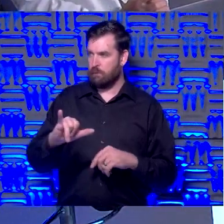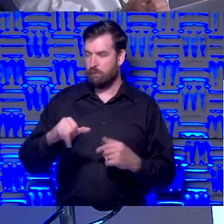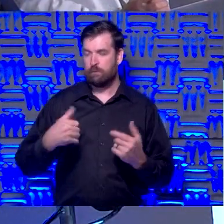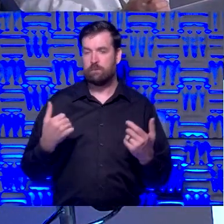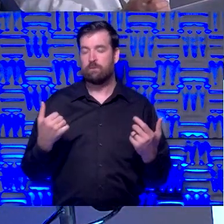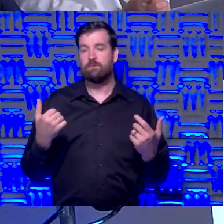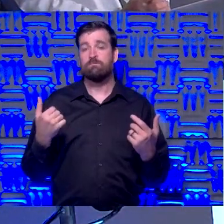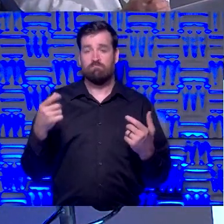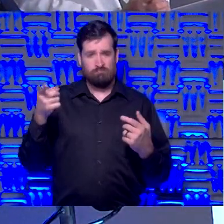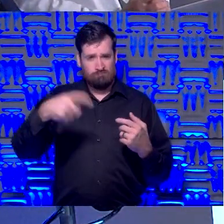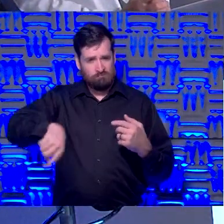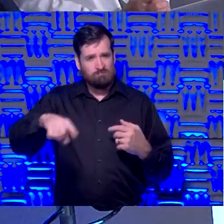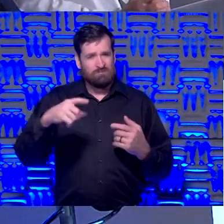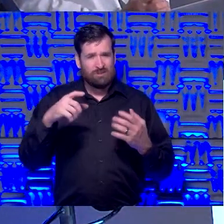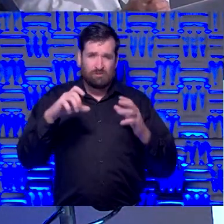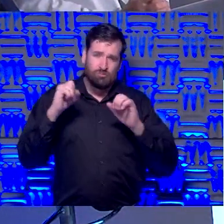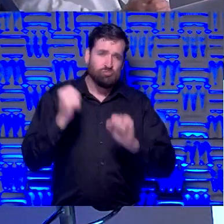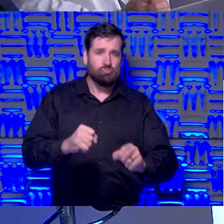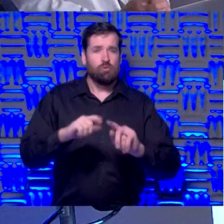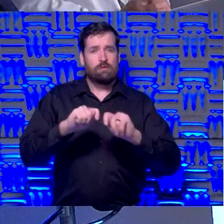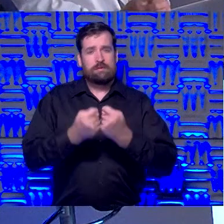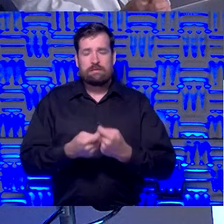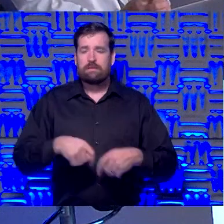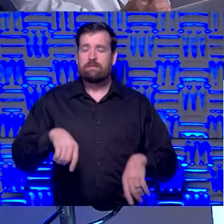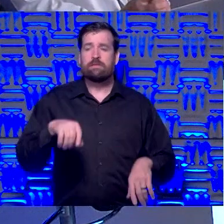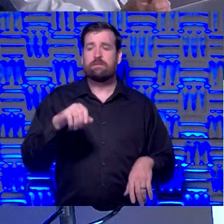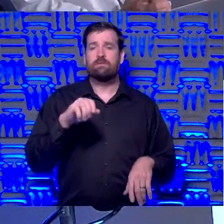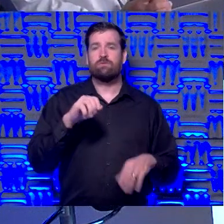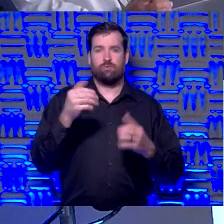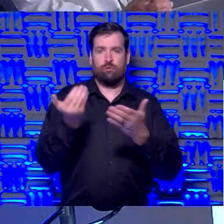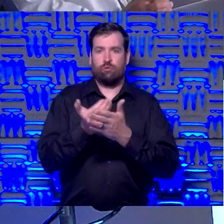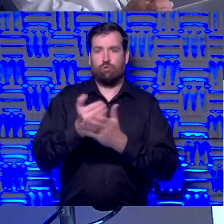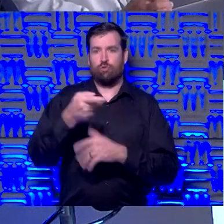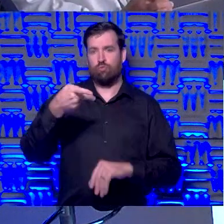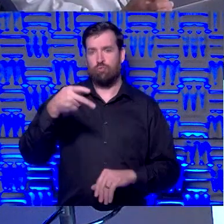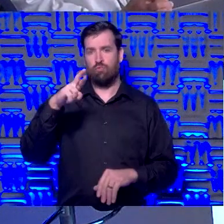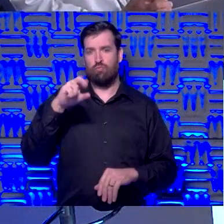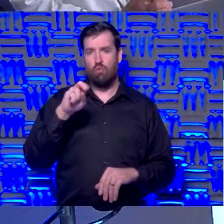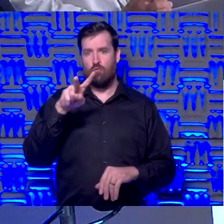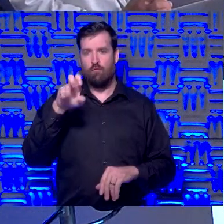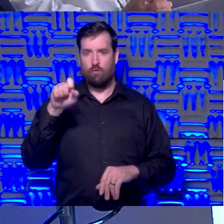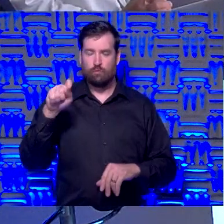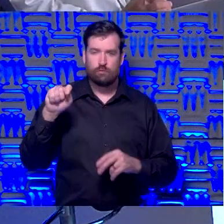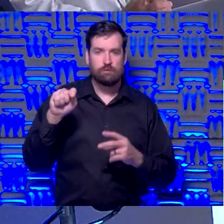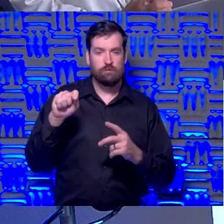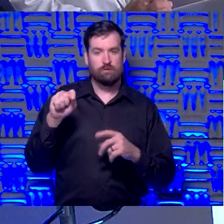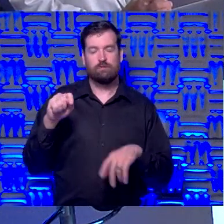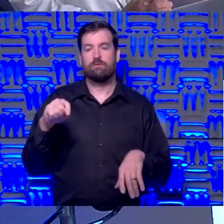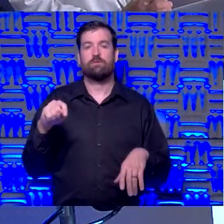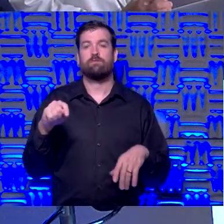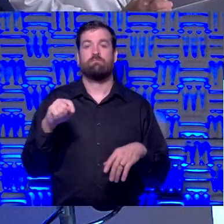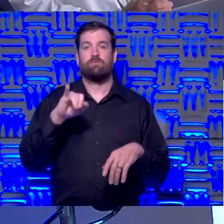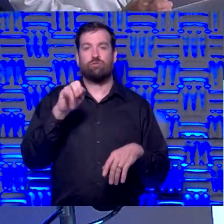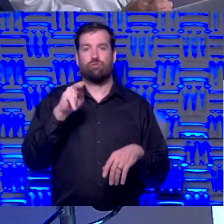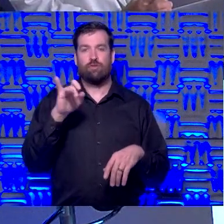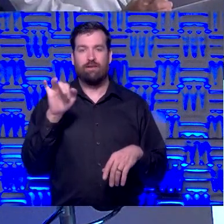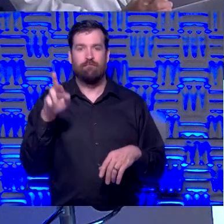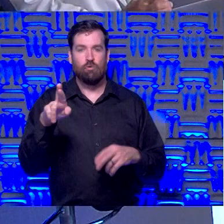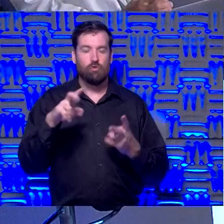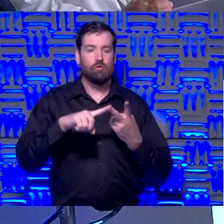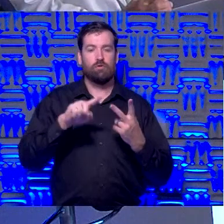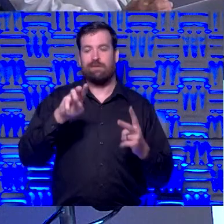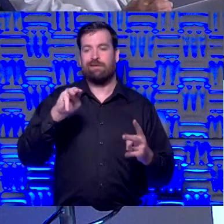And just say you got a strong team too. Barbara Bickelmeyer is your new provost. She's been a delight to work with from our standpoint, and Jennifer and Tamara.